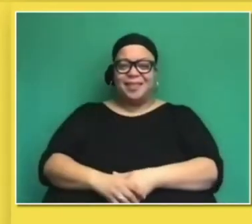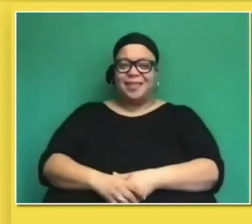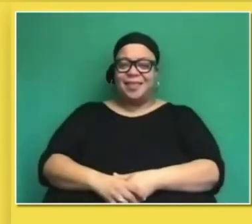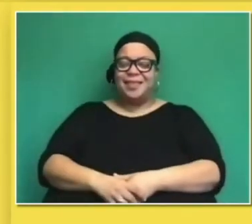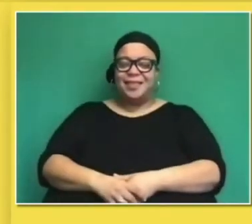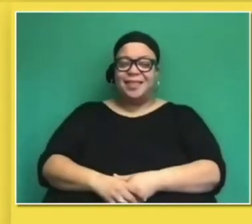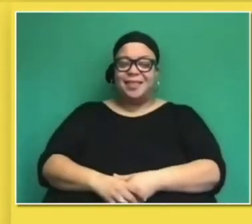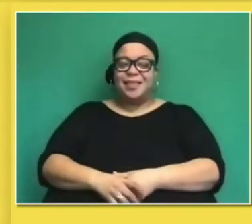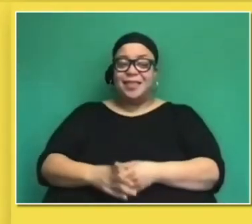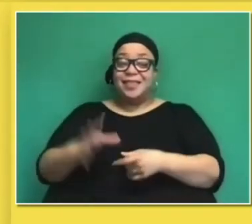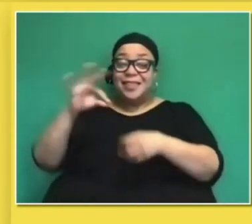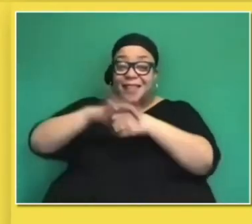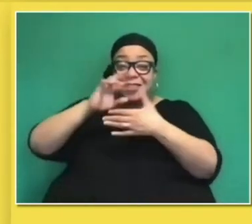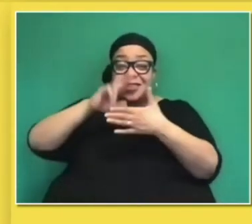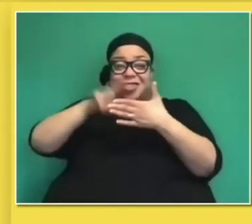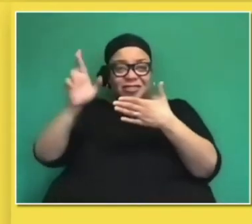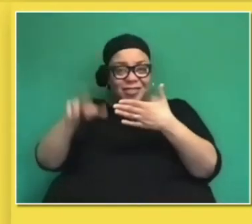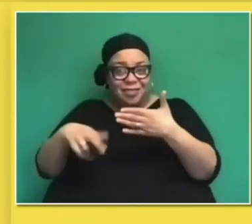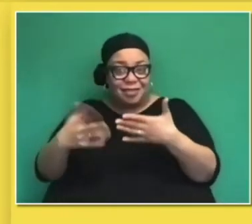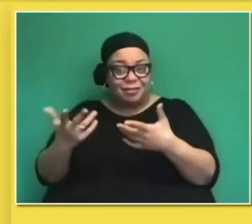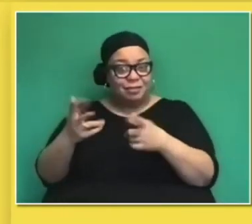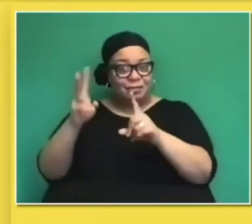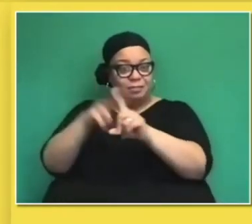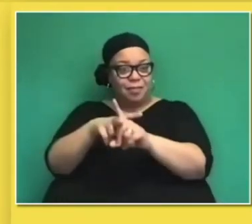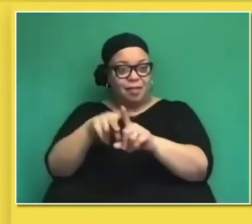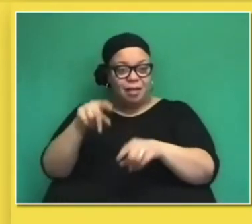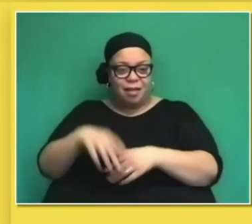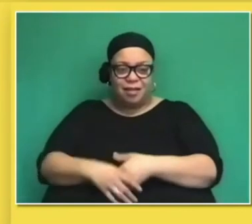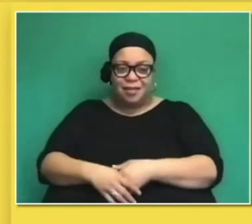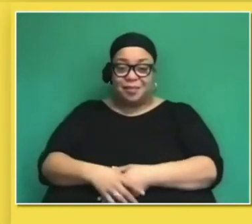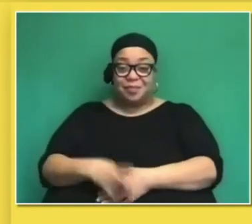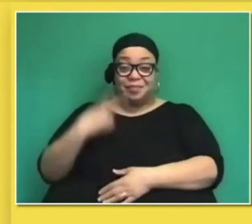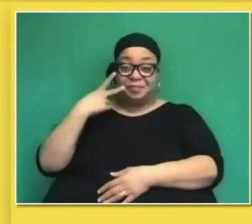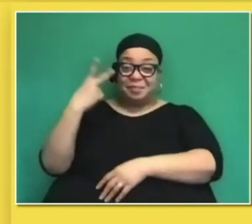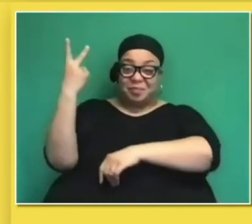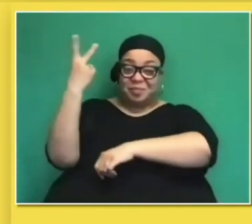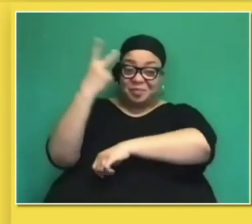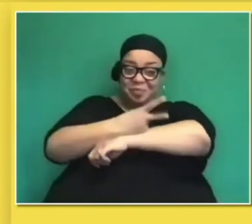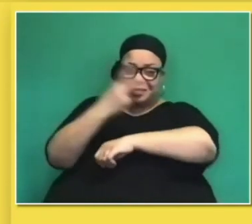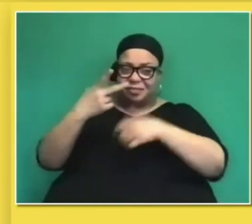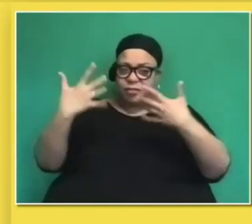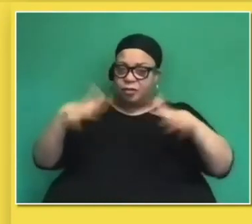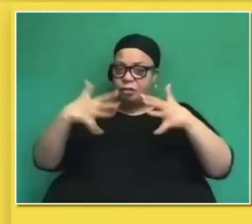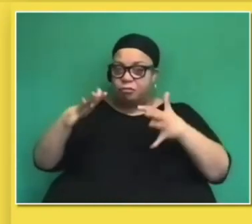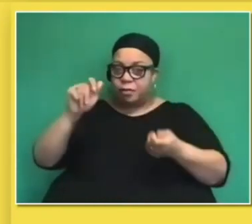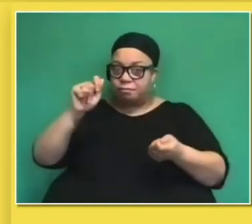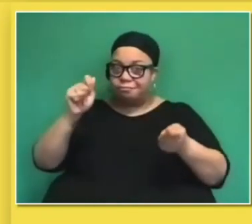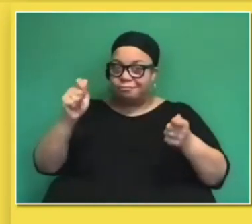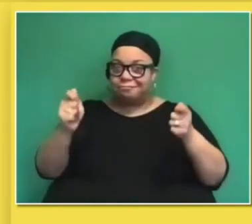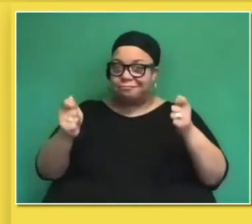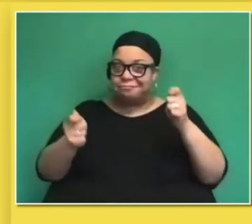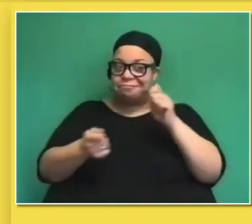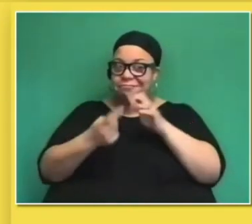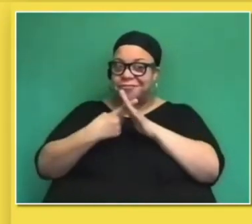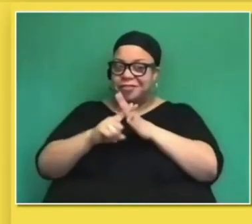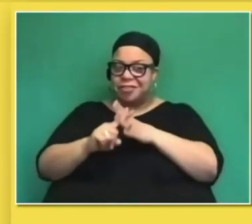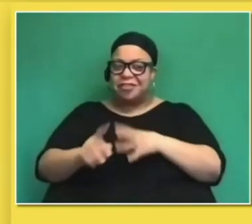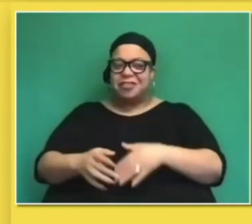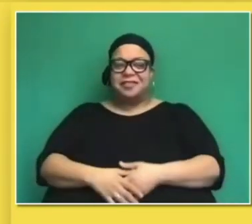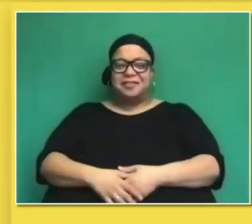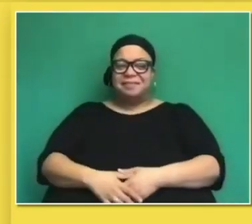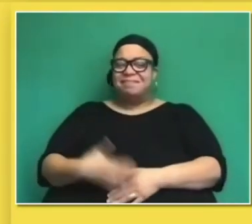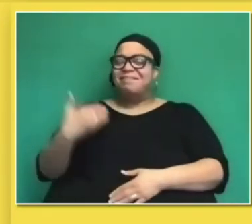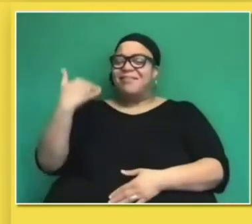the past couple of days. We had poll monitors at hundreds of polling